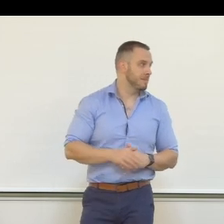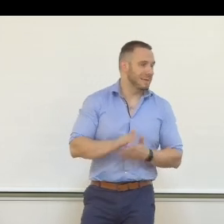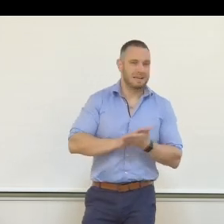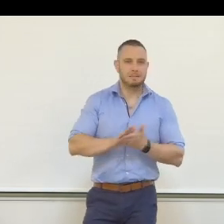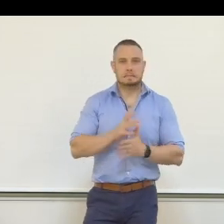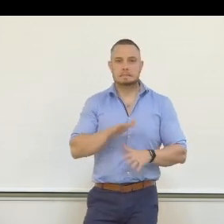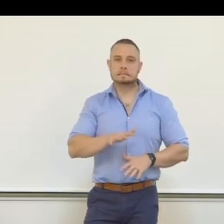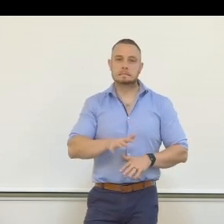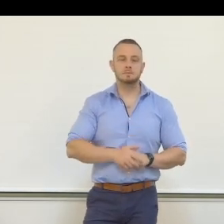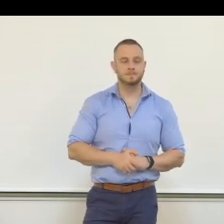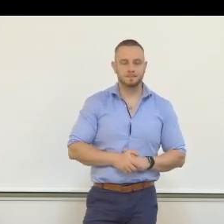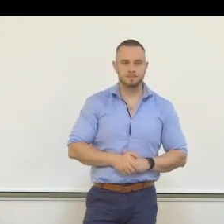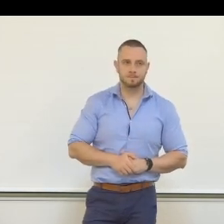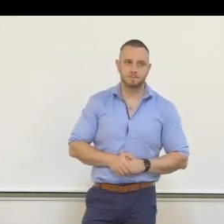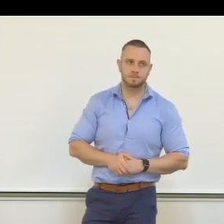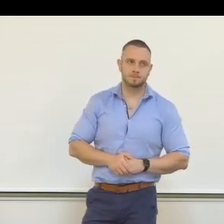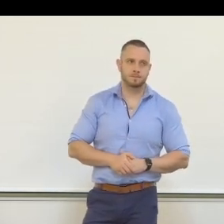vague.